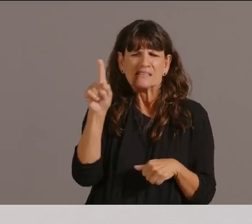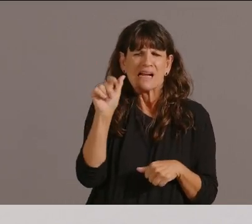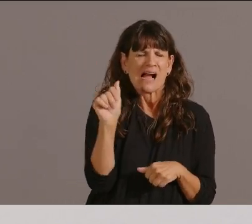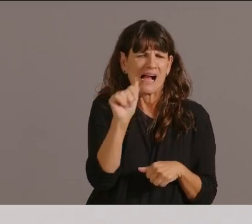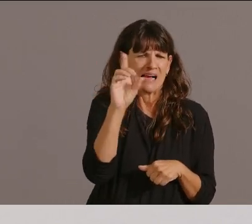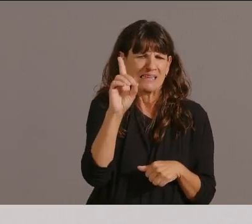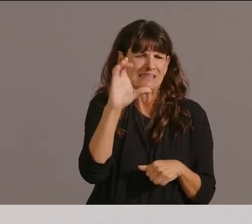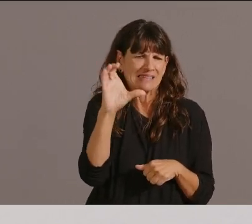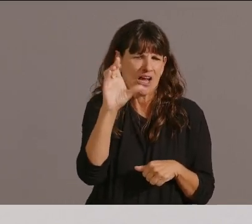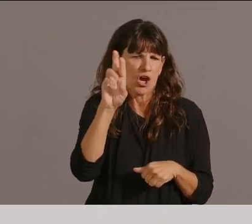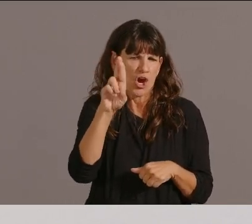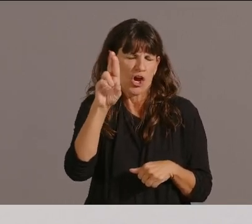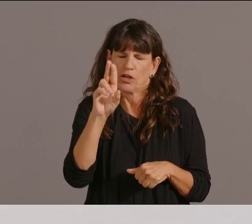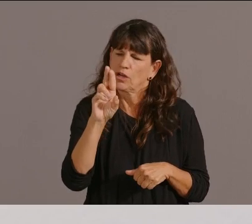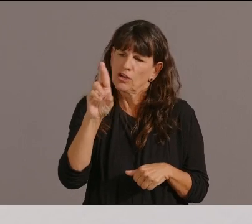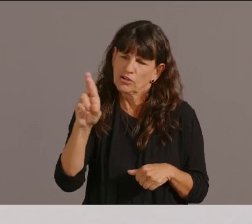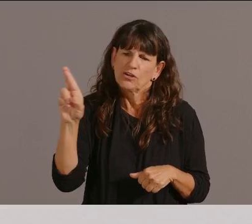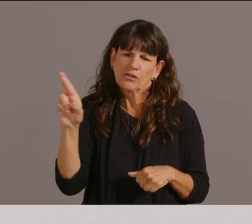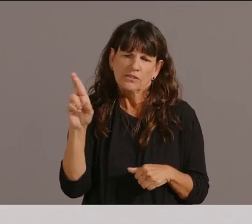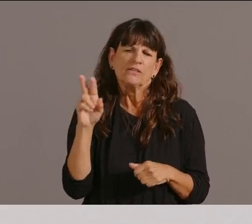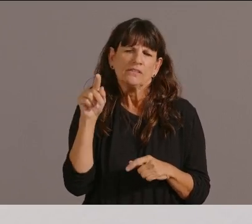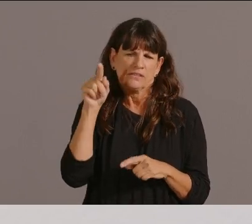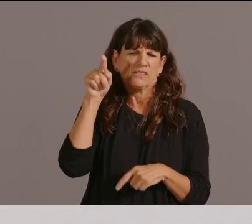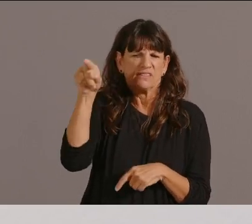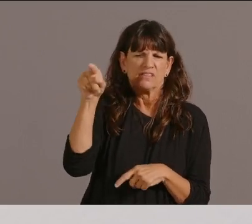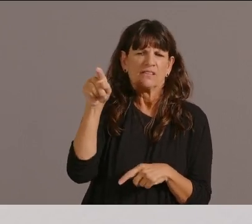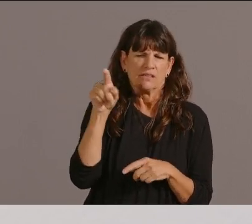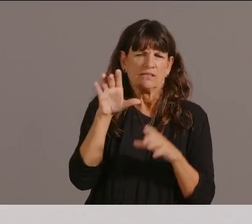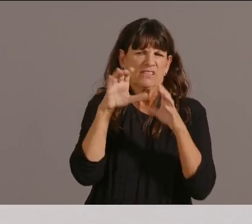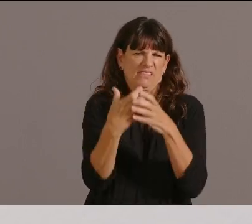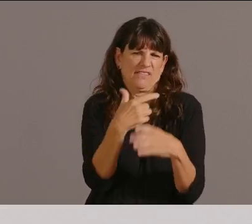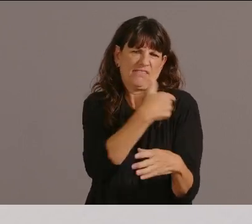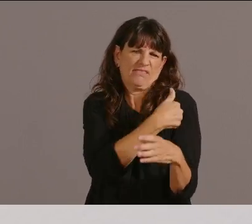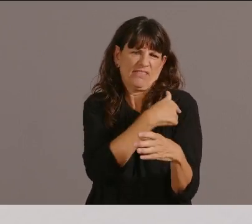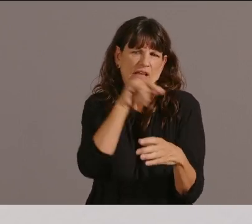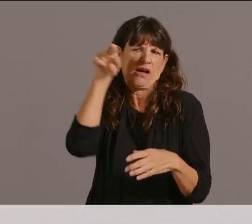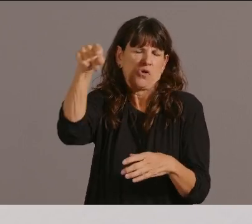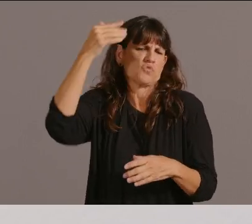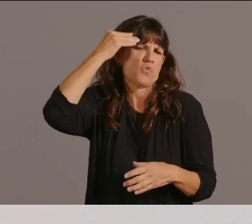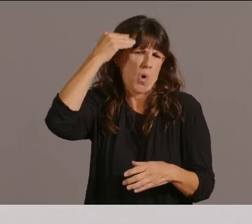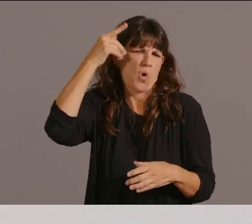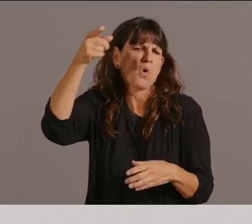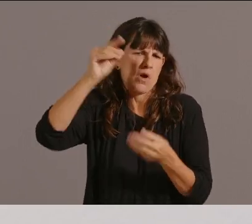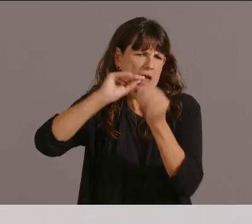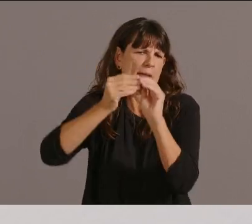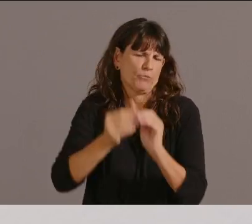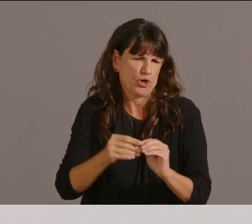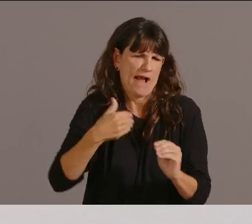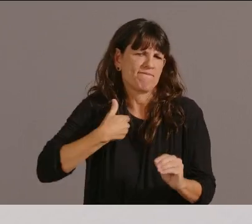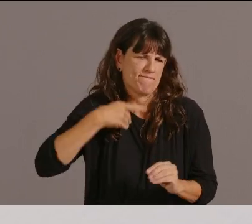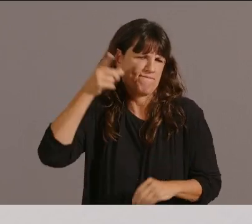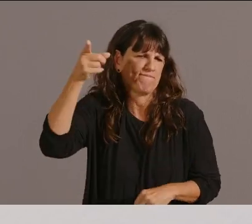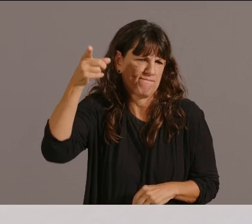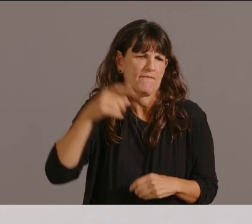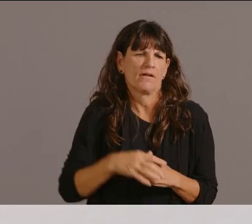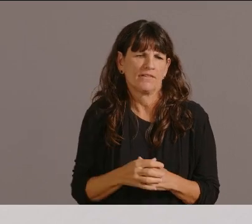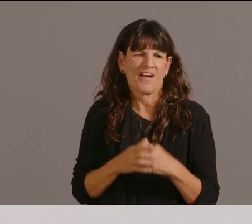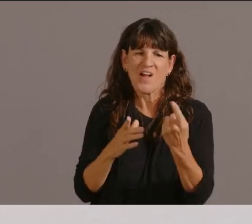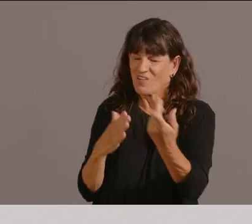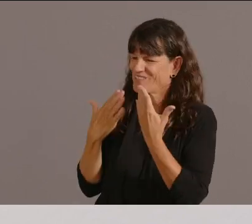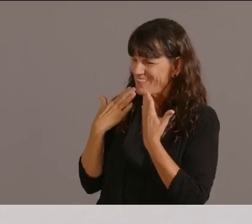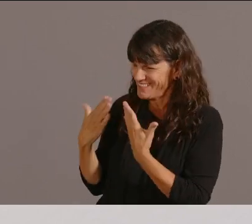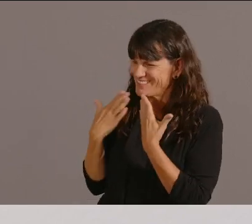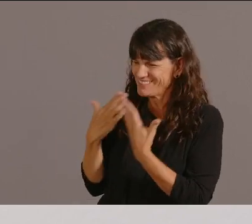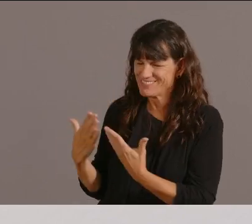they've vaccinated. Okay, thank you very much. Thank you. Next up is Peterseymour.